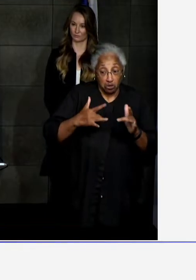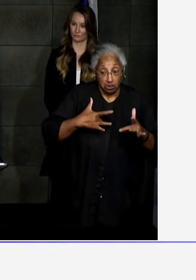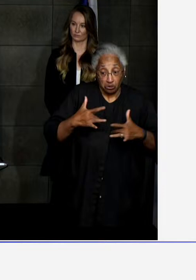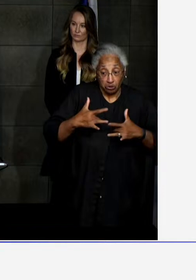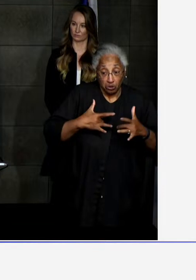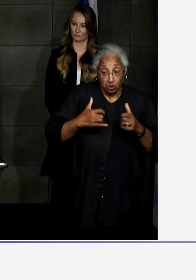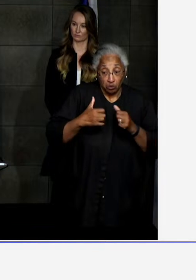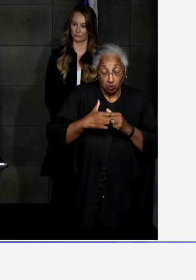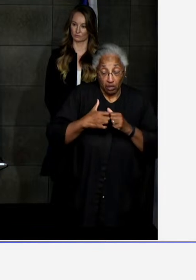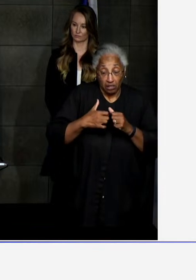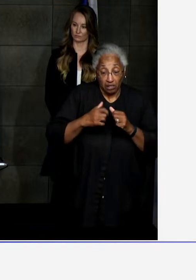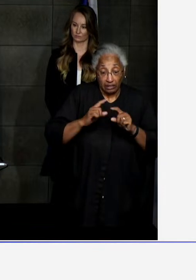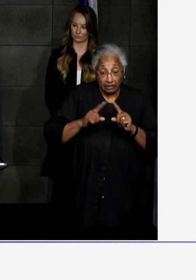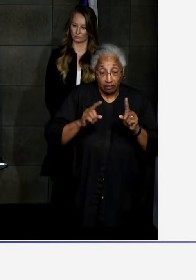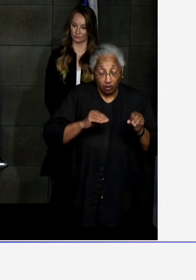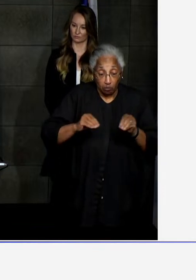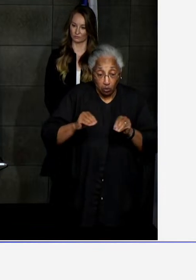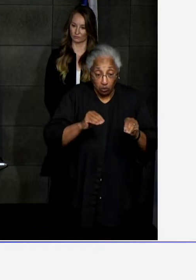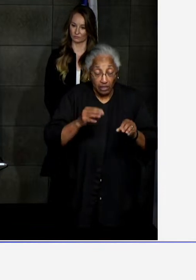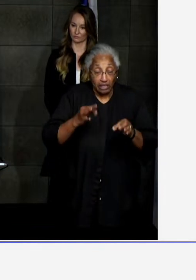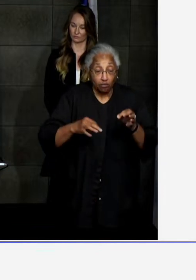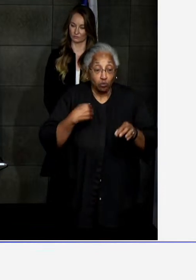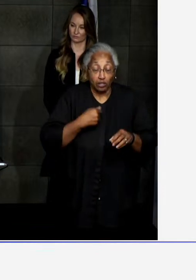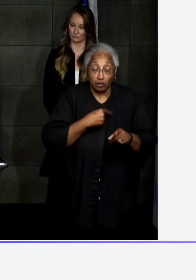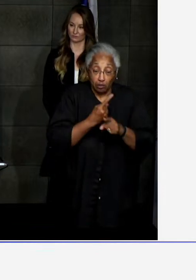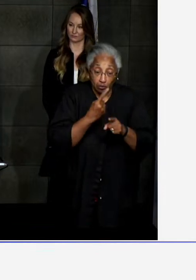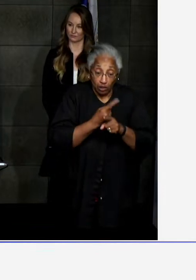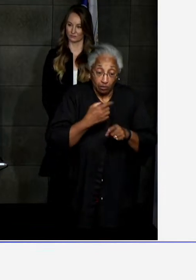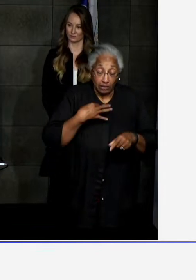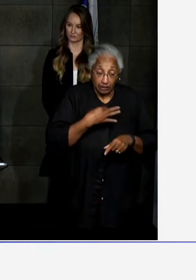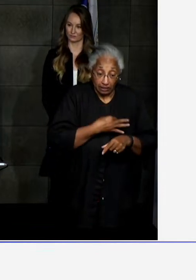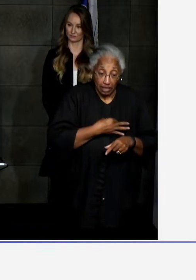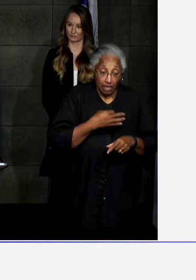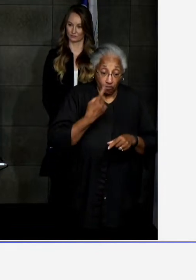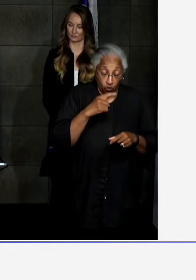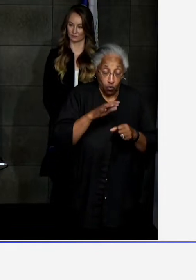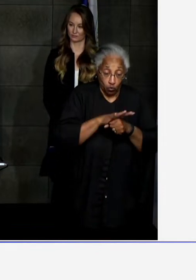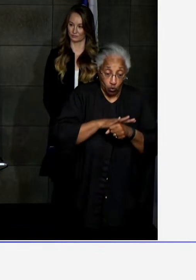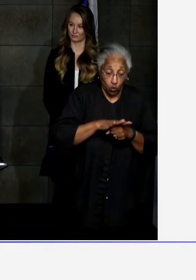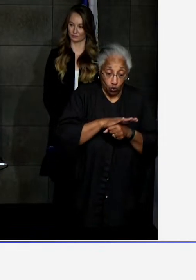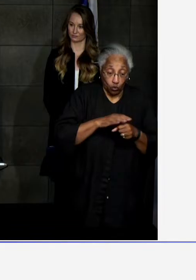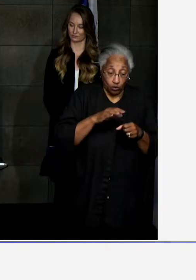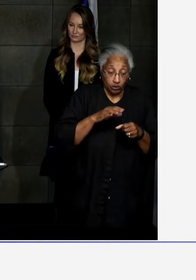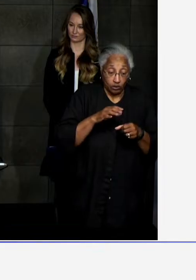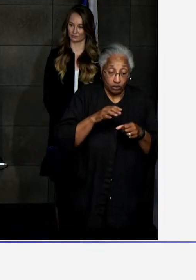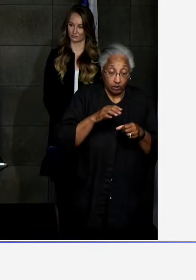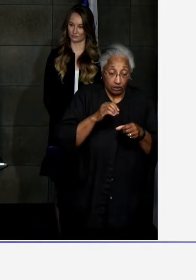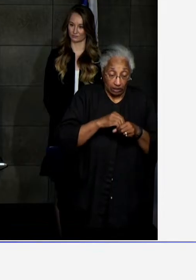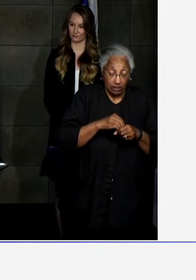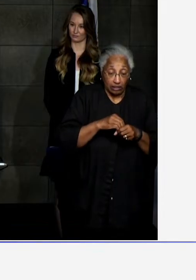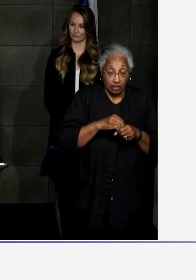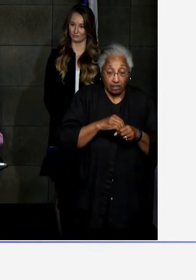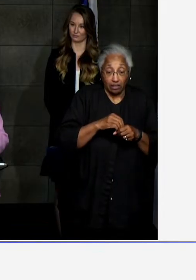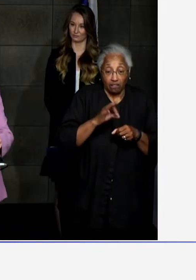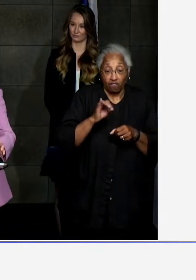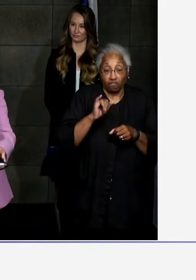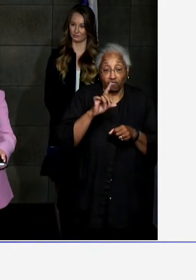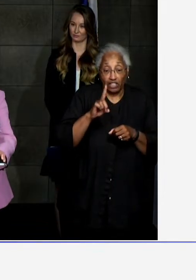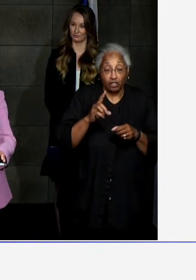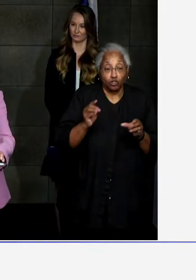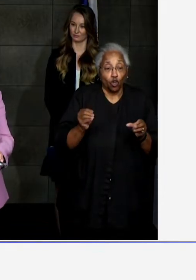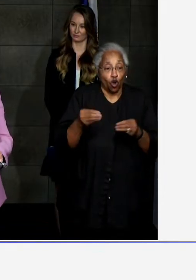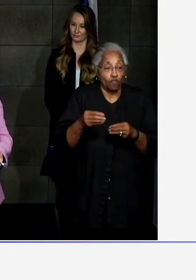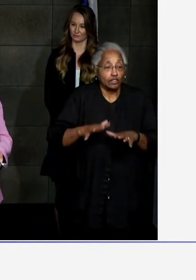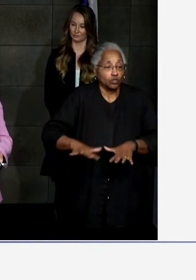these movements and whether you're going to be properly staffed for the locals in the field offices around the country? Well,